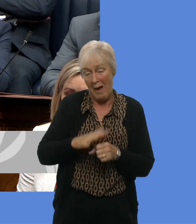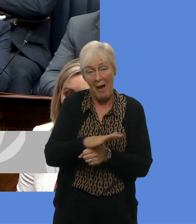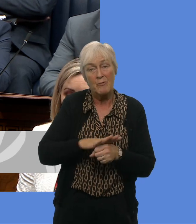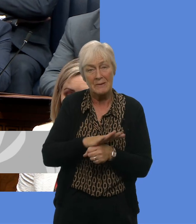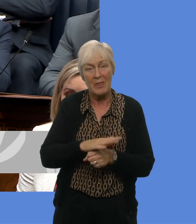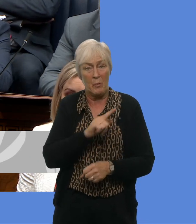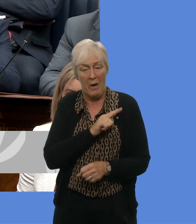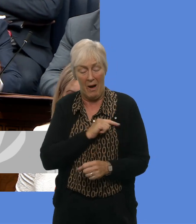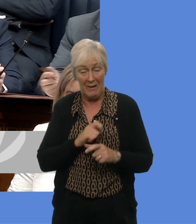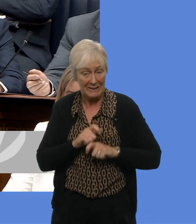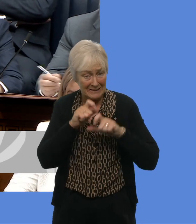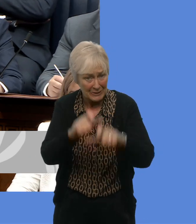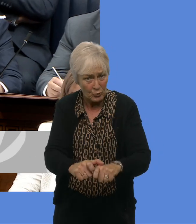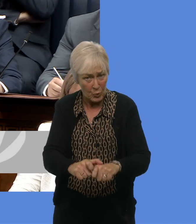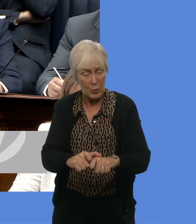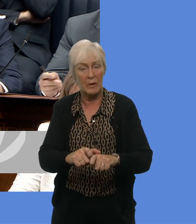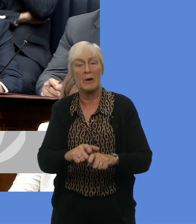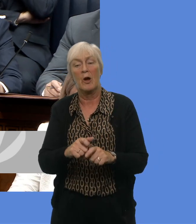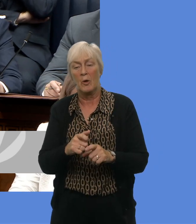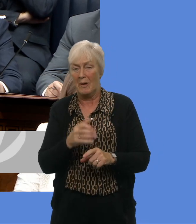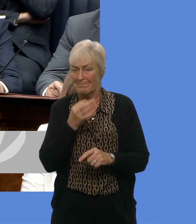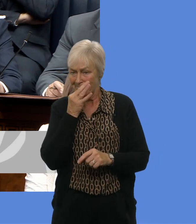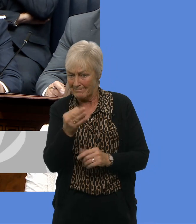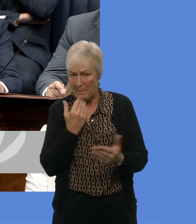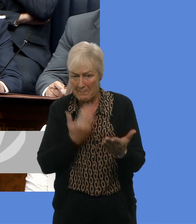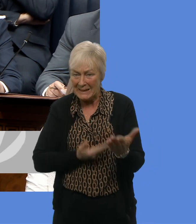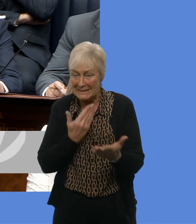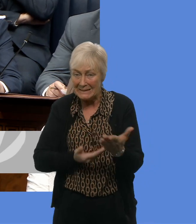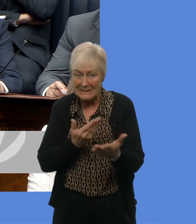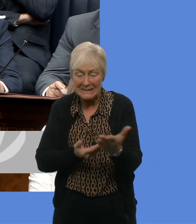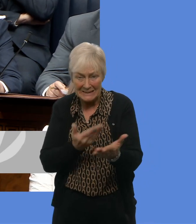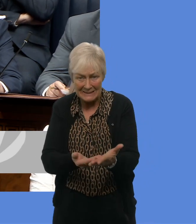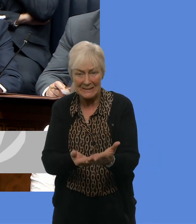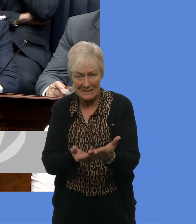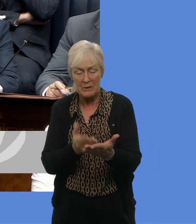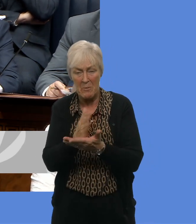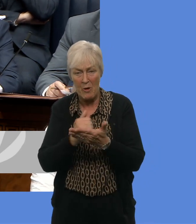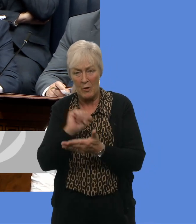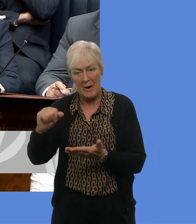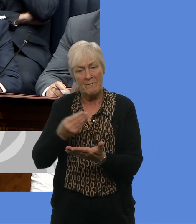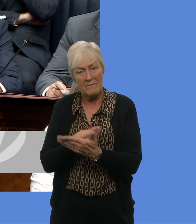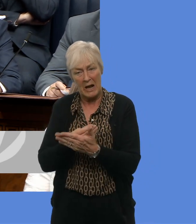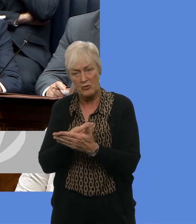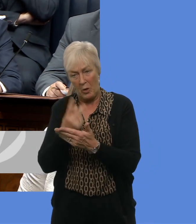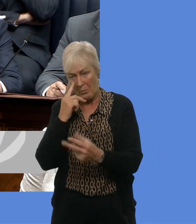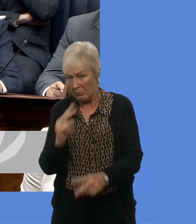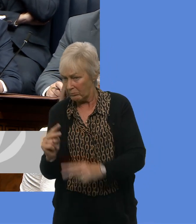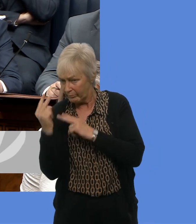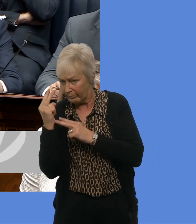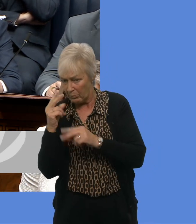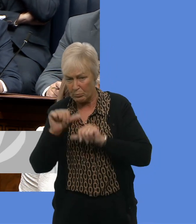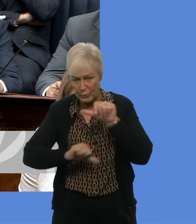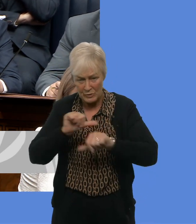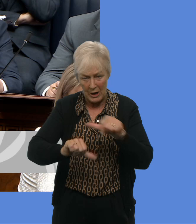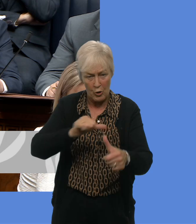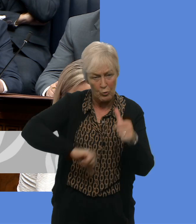I continue to put forward comprehensive bids as part of the financial monitoring round process within the Executive,